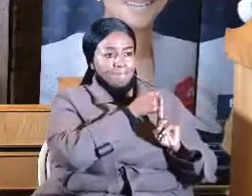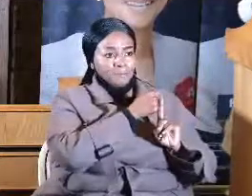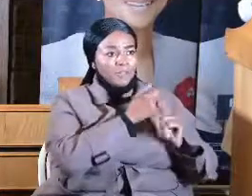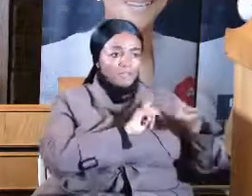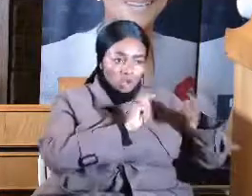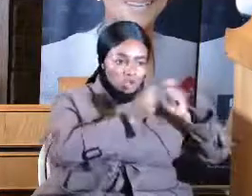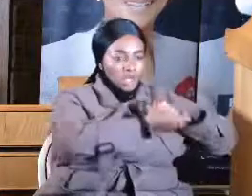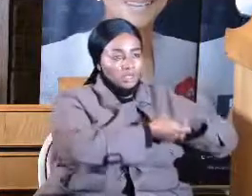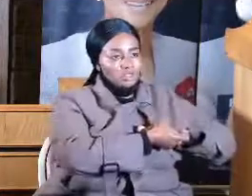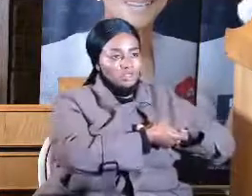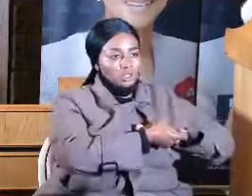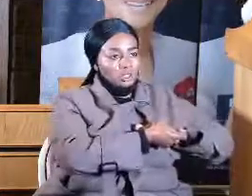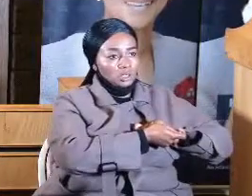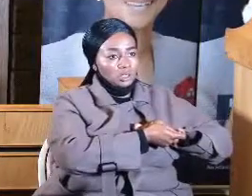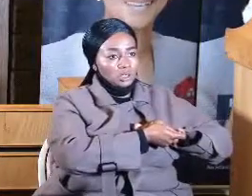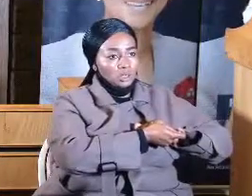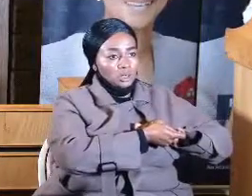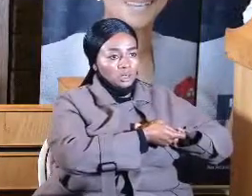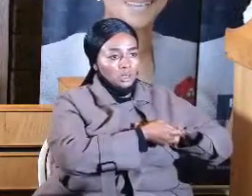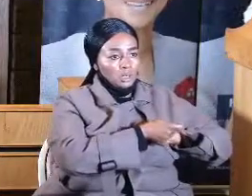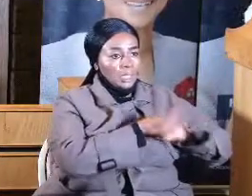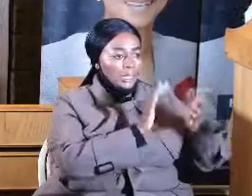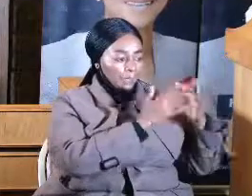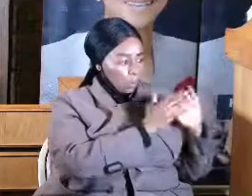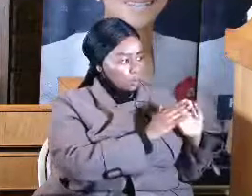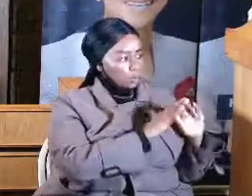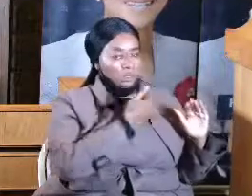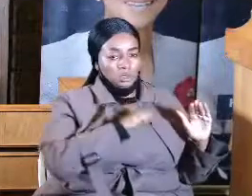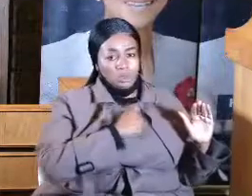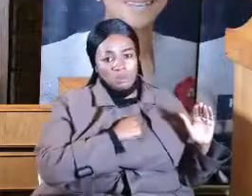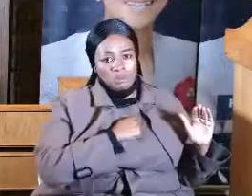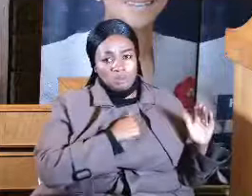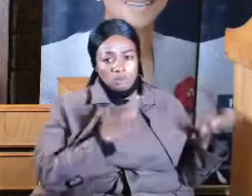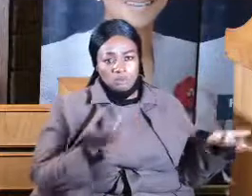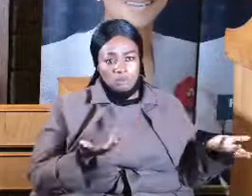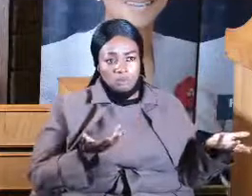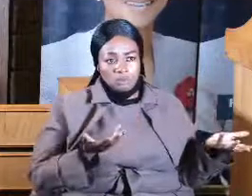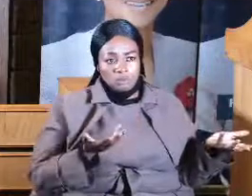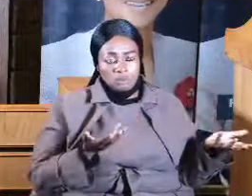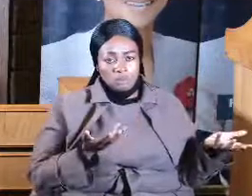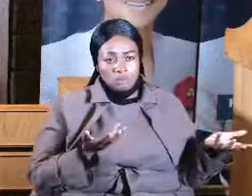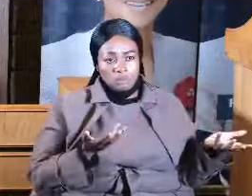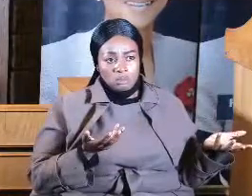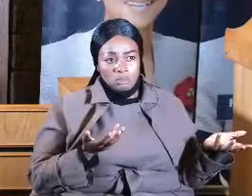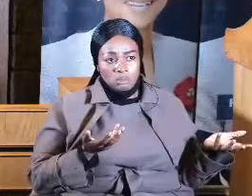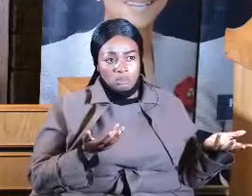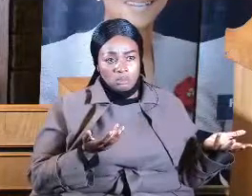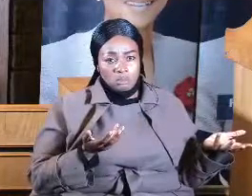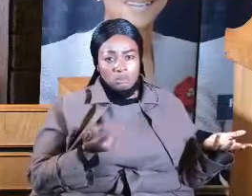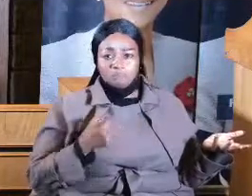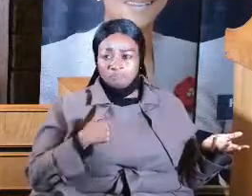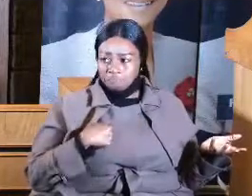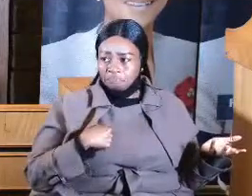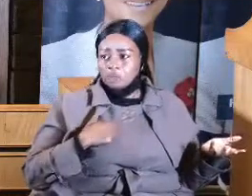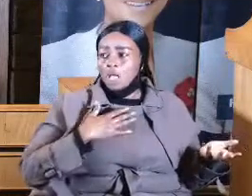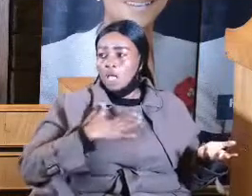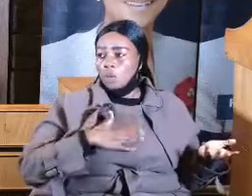change in our society. Having said that, I wish